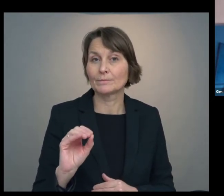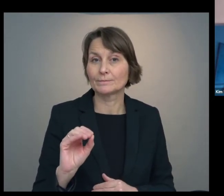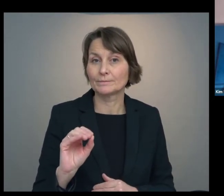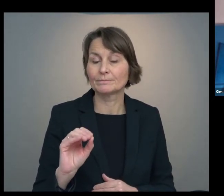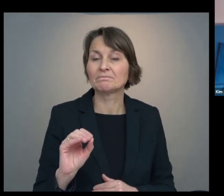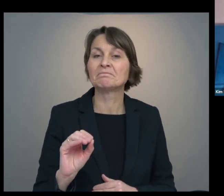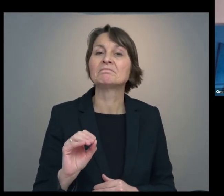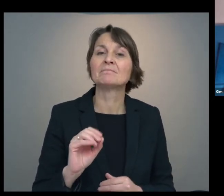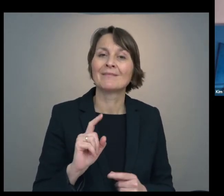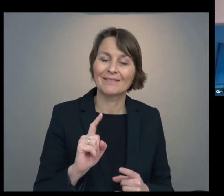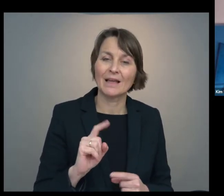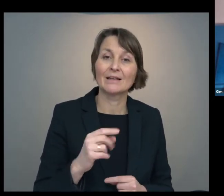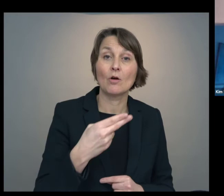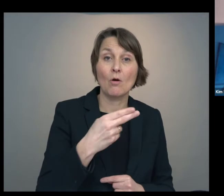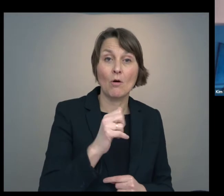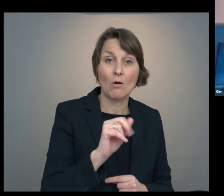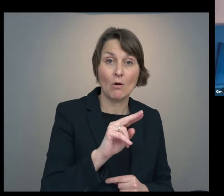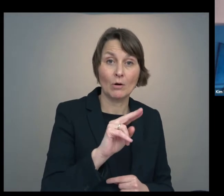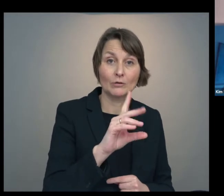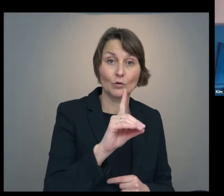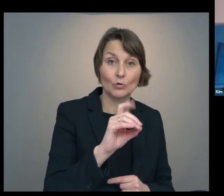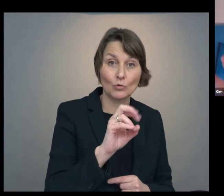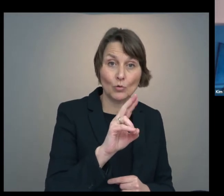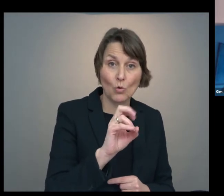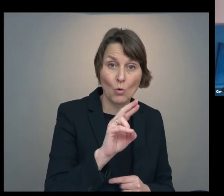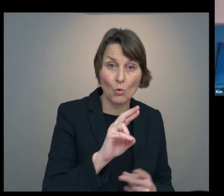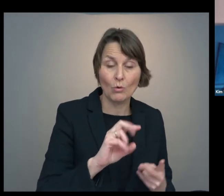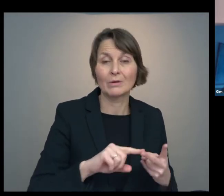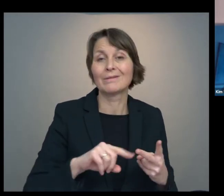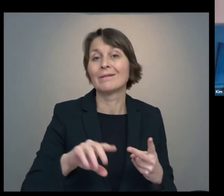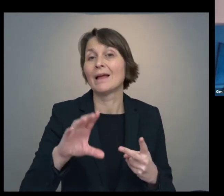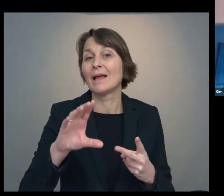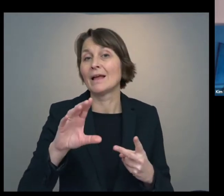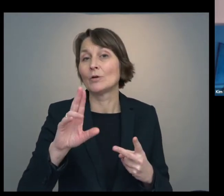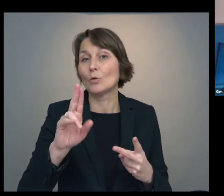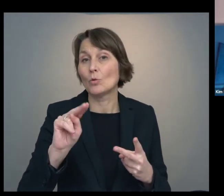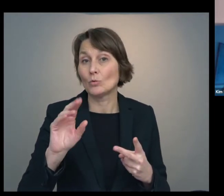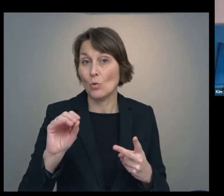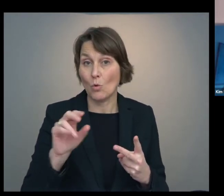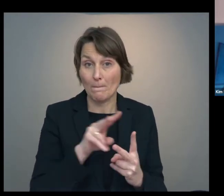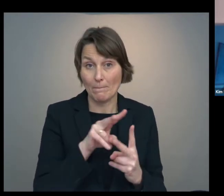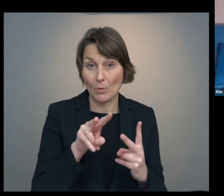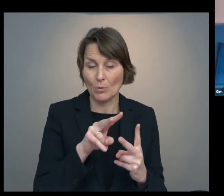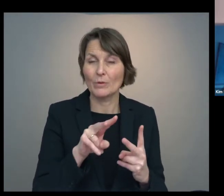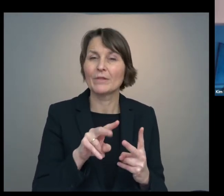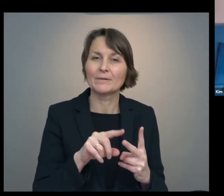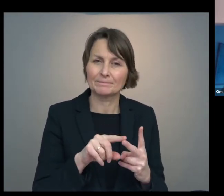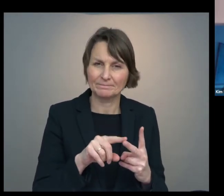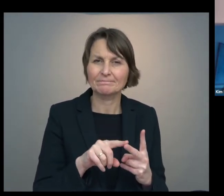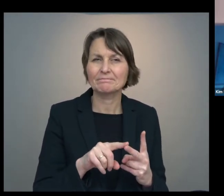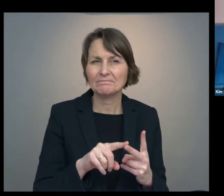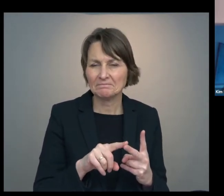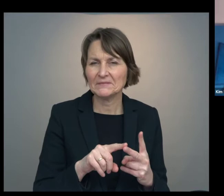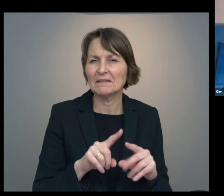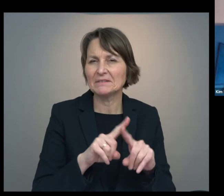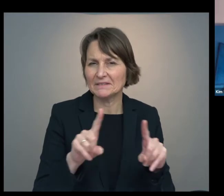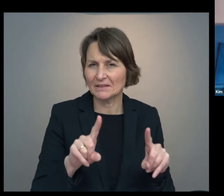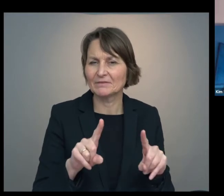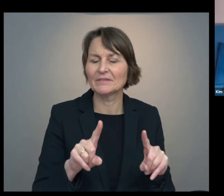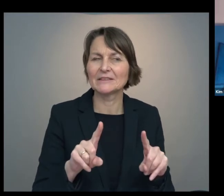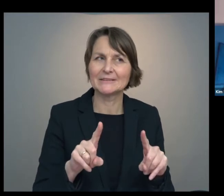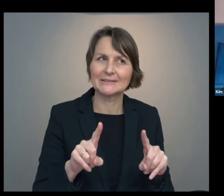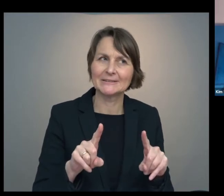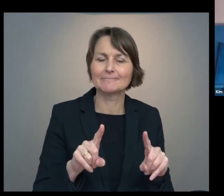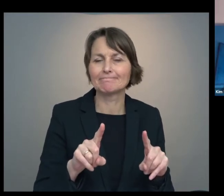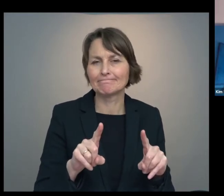Uno, both hardcore and Uno, there's kind of four types